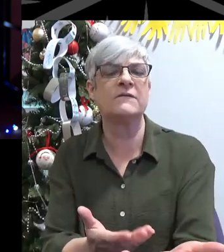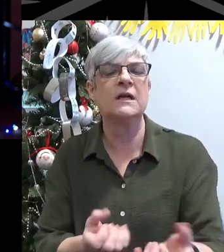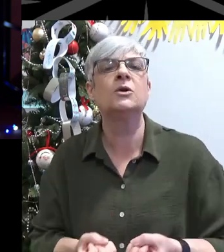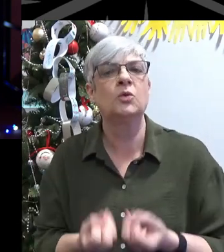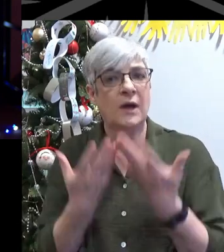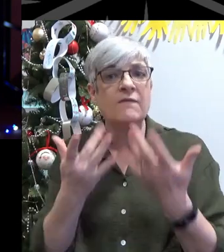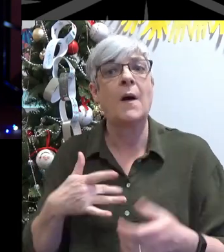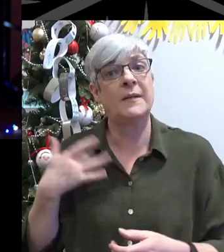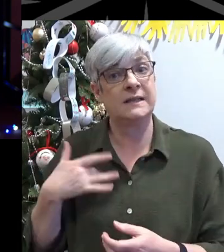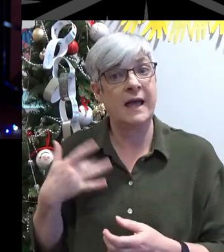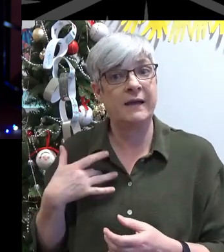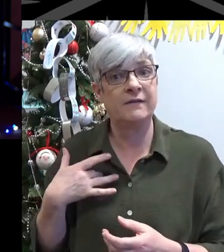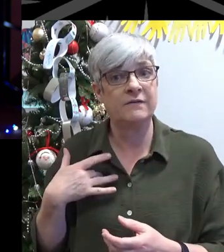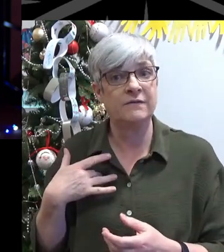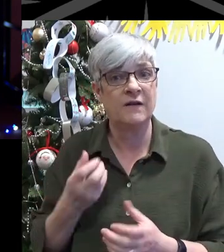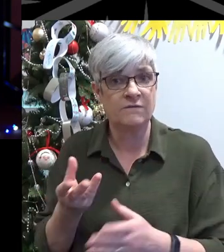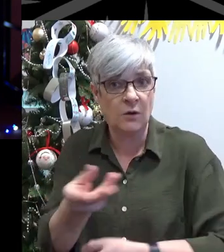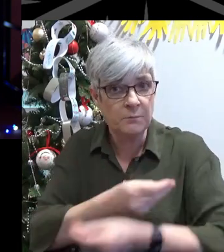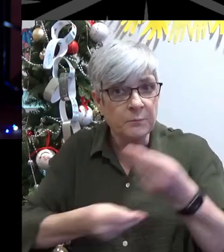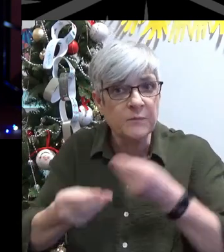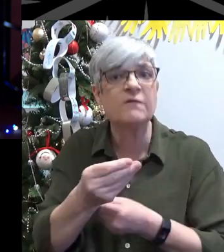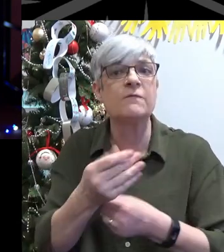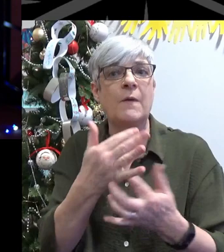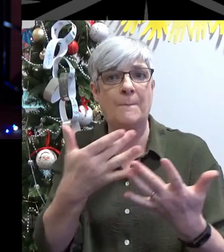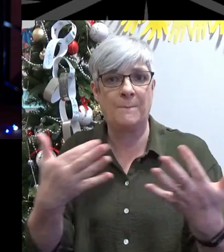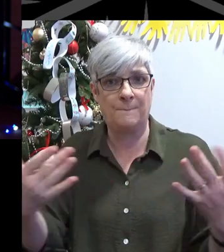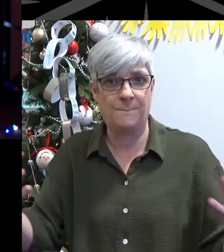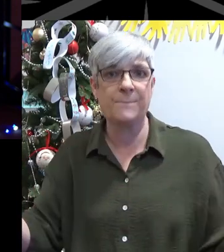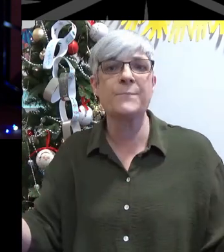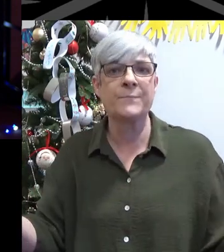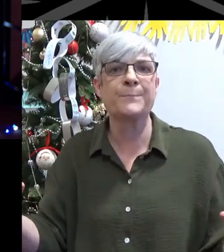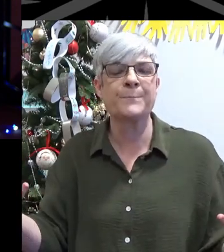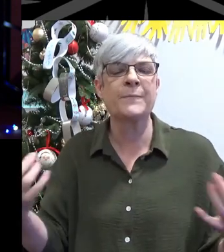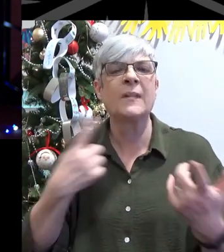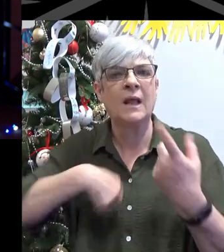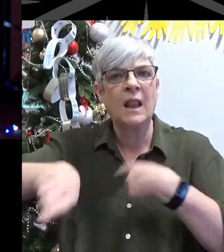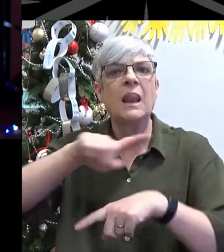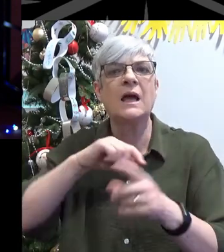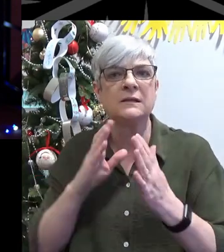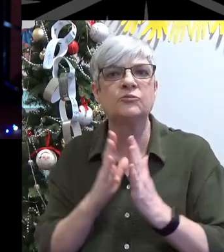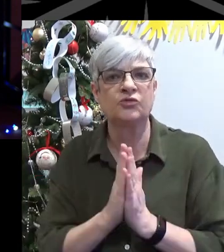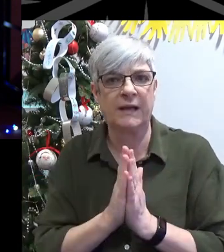life as a ransom for many." Let us pray.